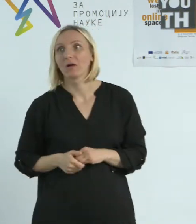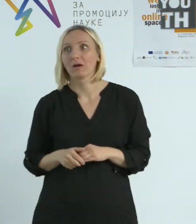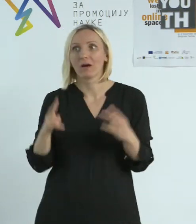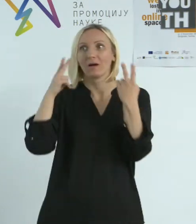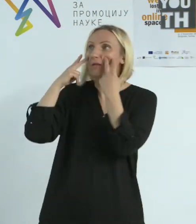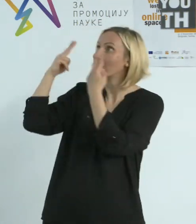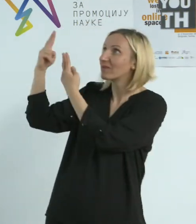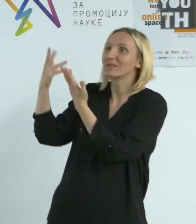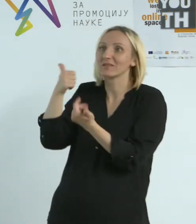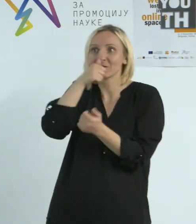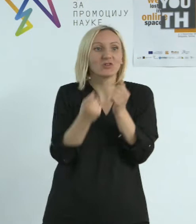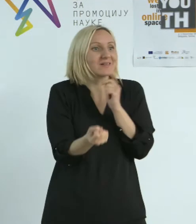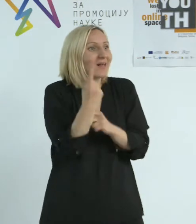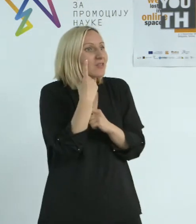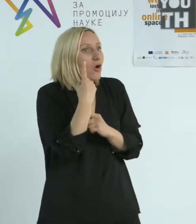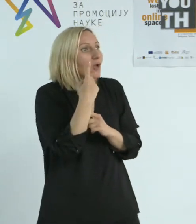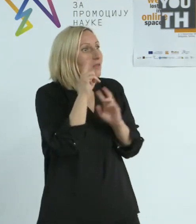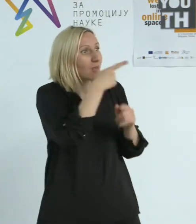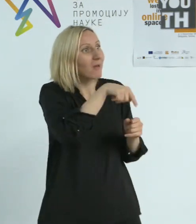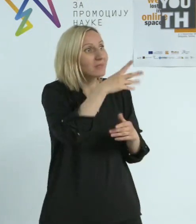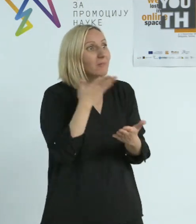what happened?